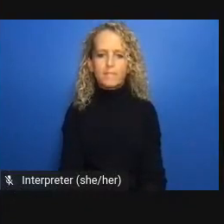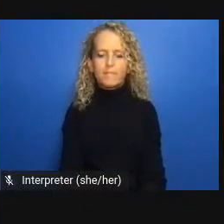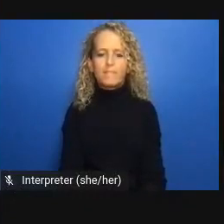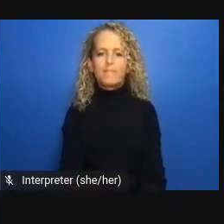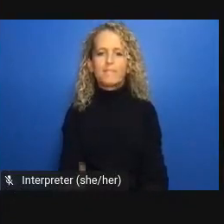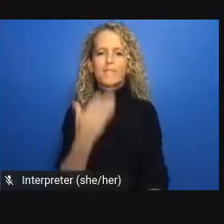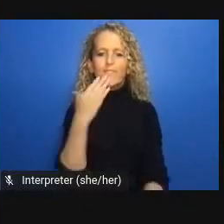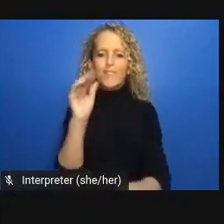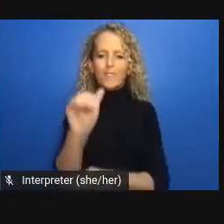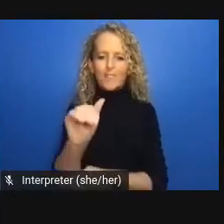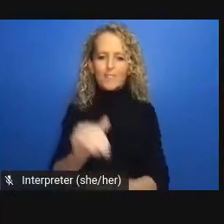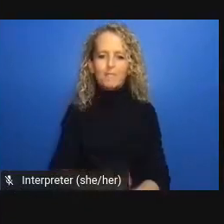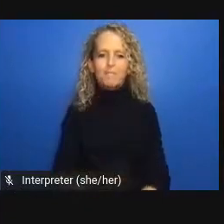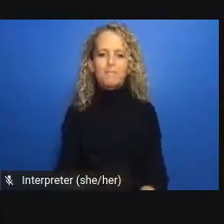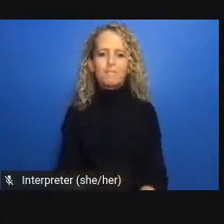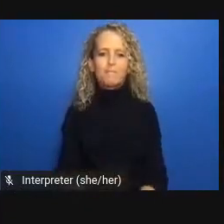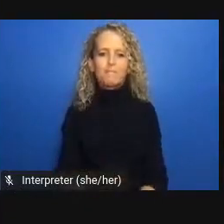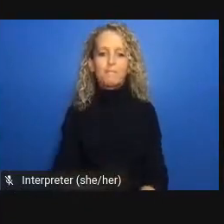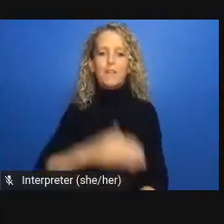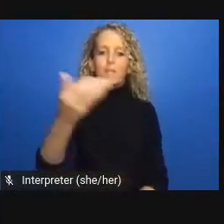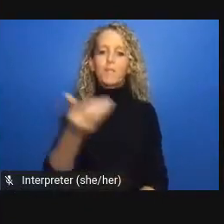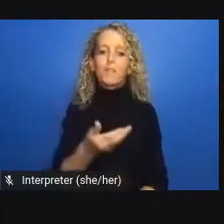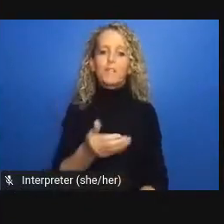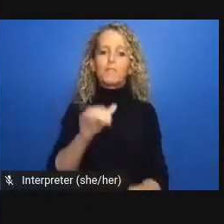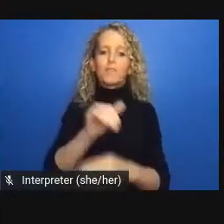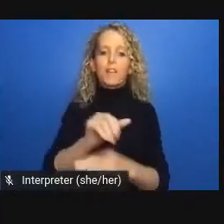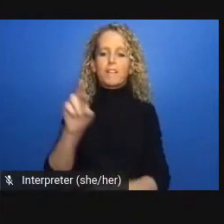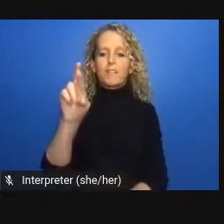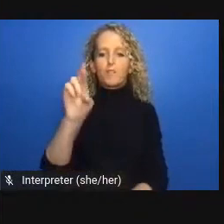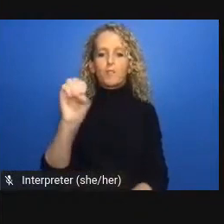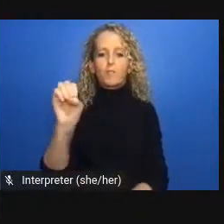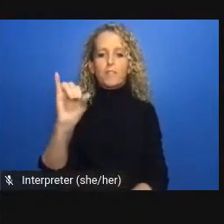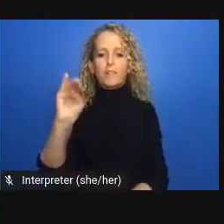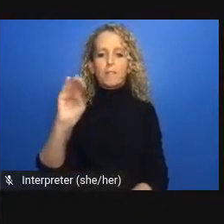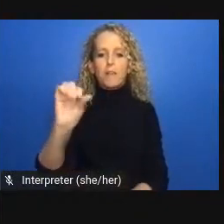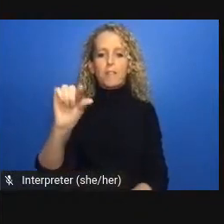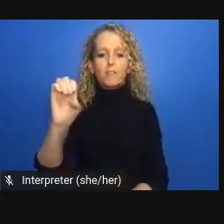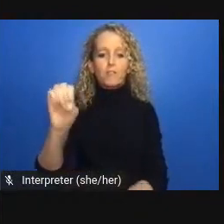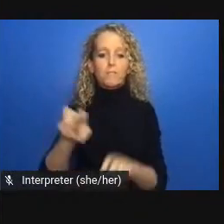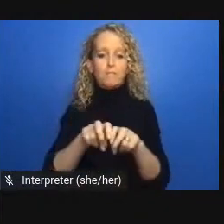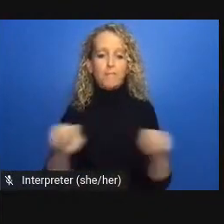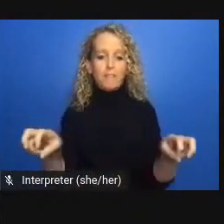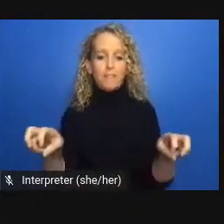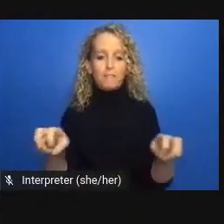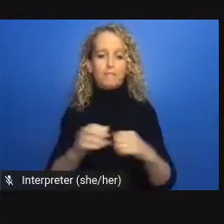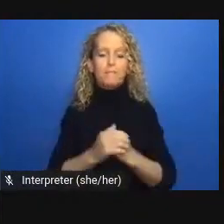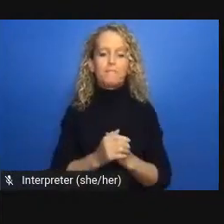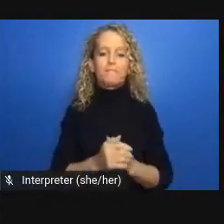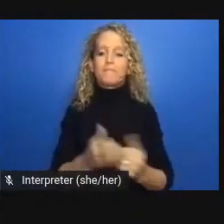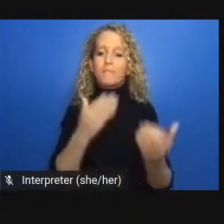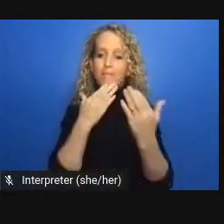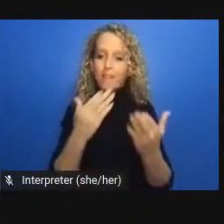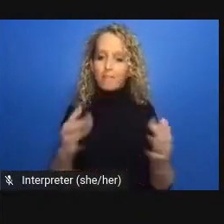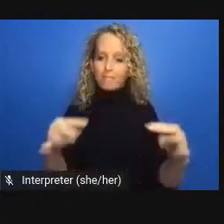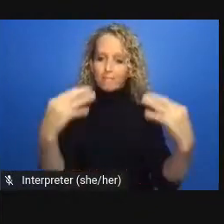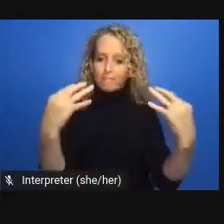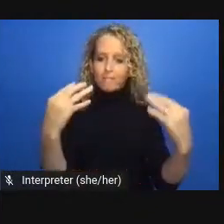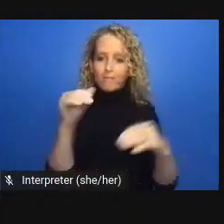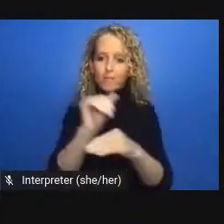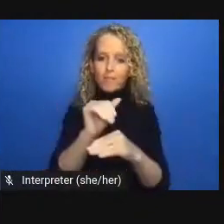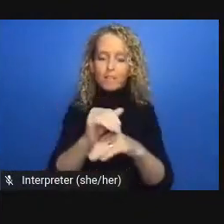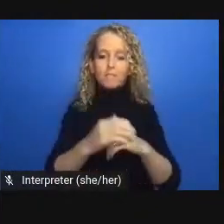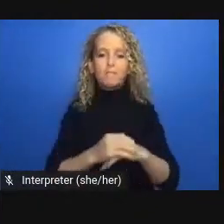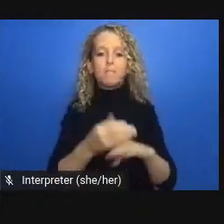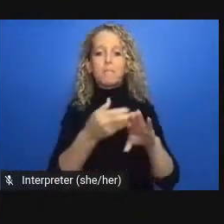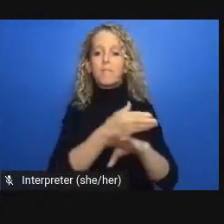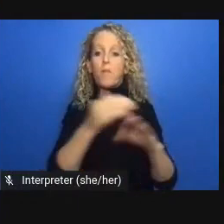Good evening, everybody, and welcome to tonight's Reimagine Nova Scotia panel. Thank you so much for joining us tonight. Before we get